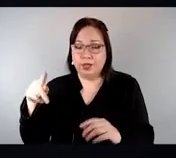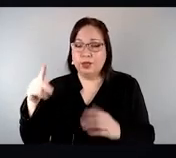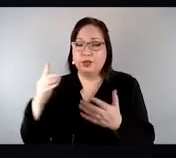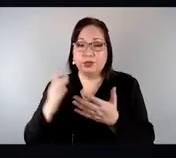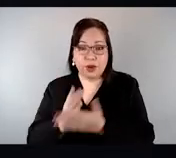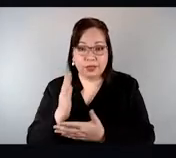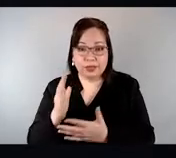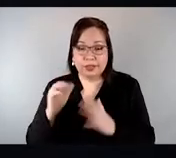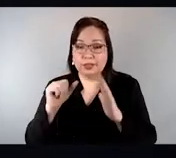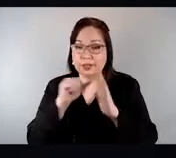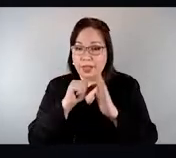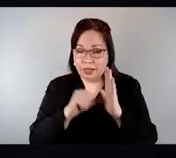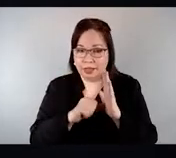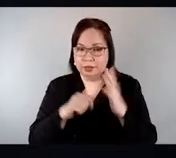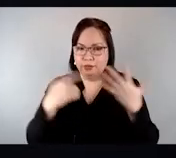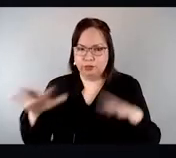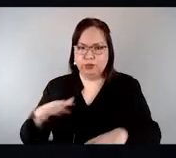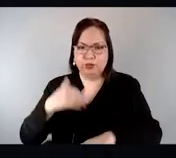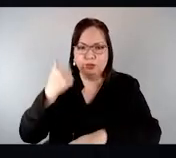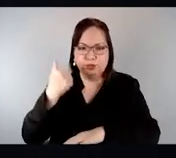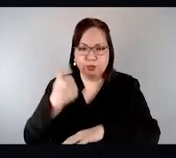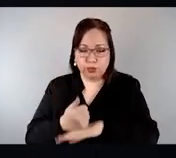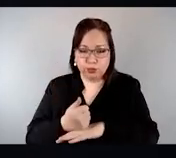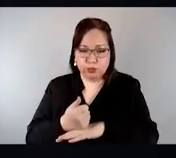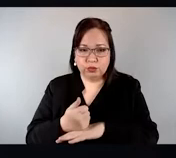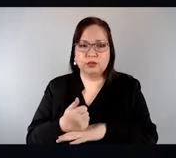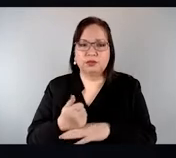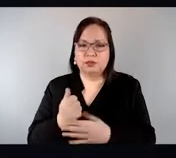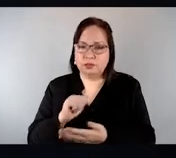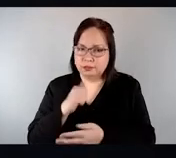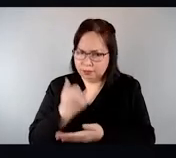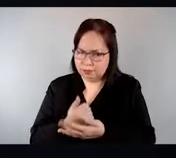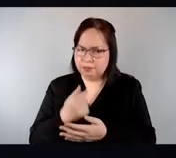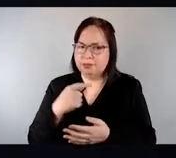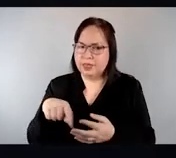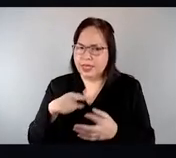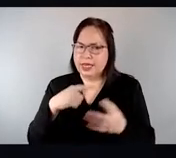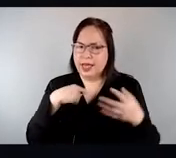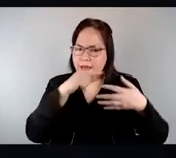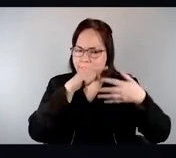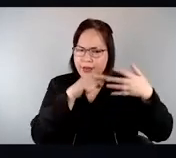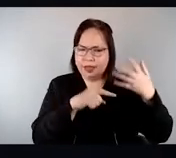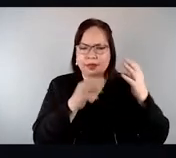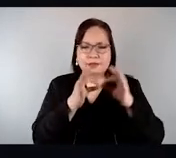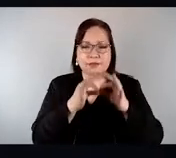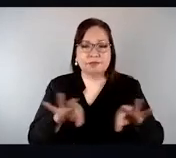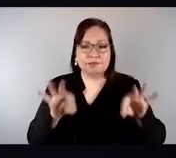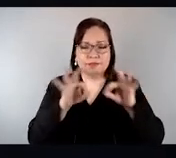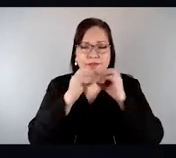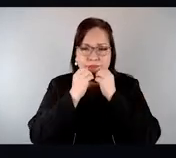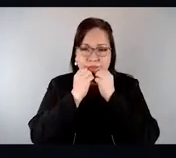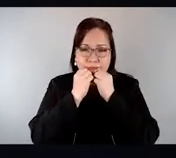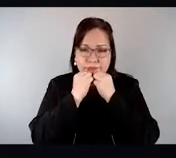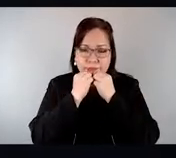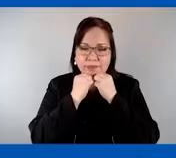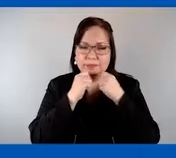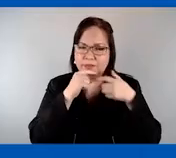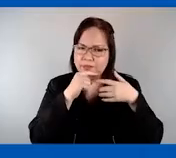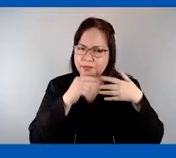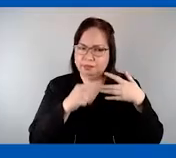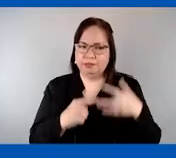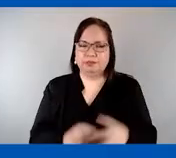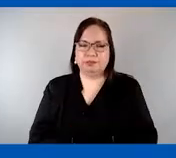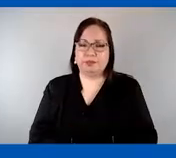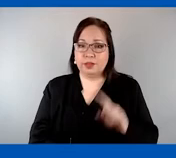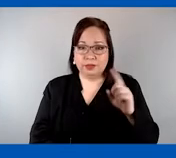Act was adopted, and it contained the following salient points.